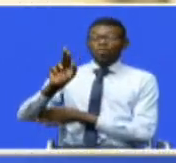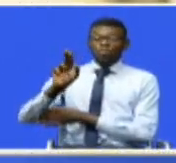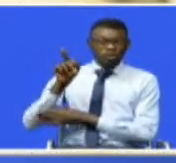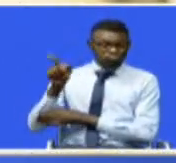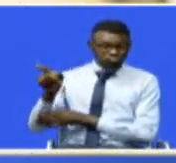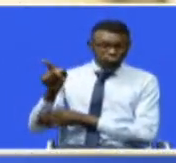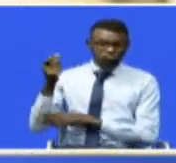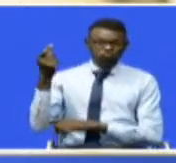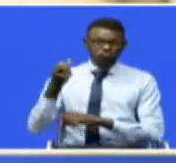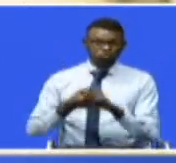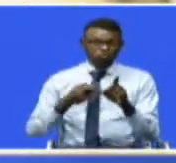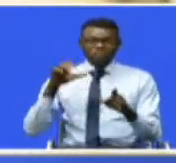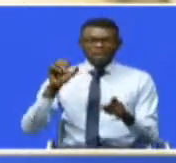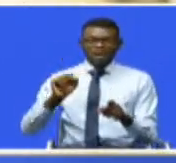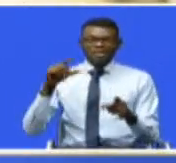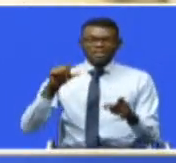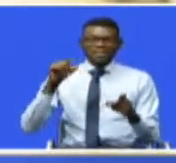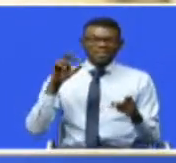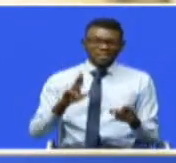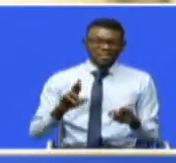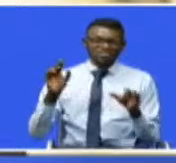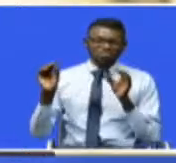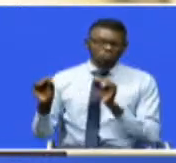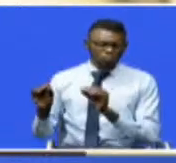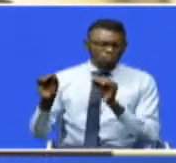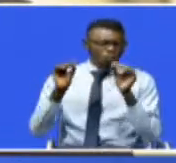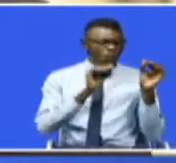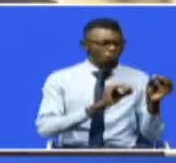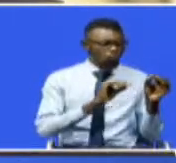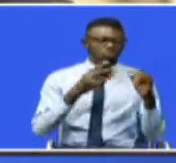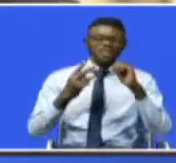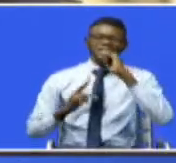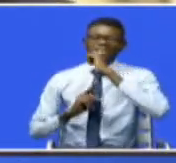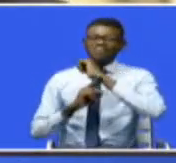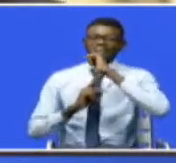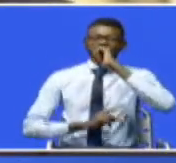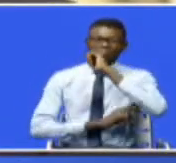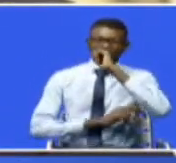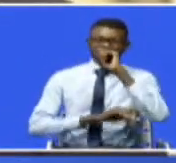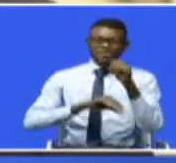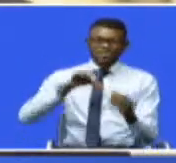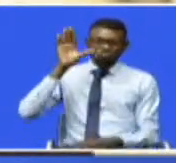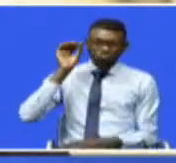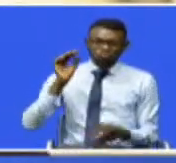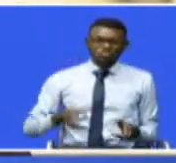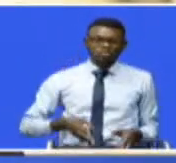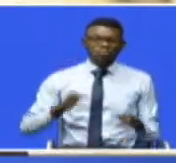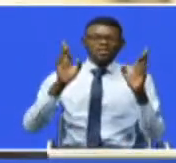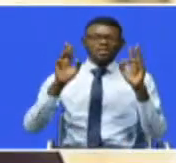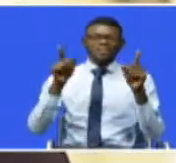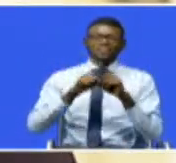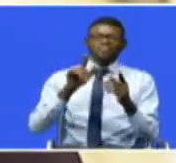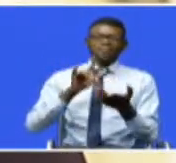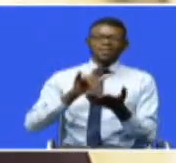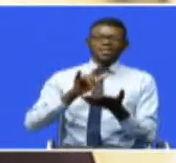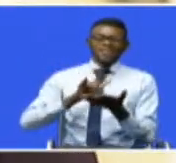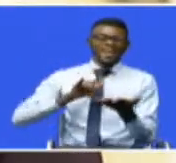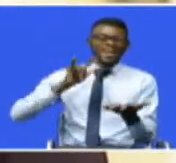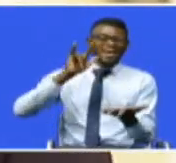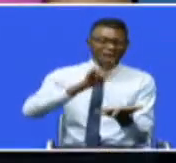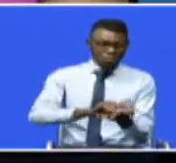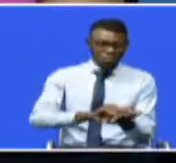then from SGR, going across the bridge, Mombasa Road, to go to the airport itself.